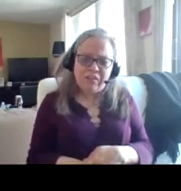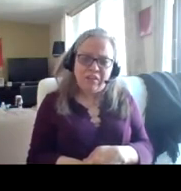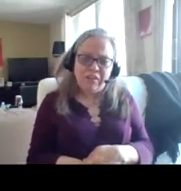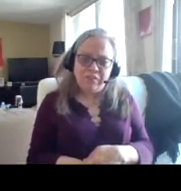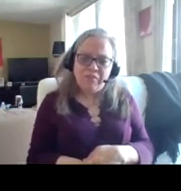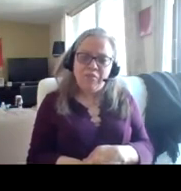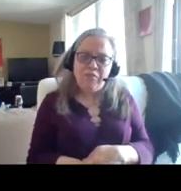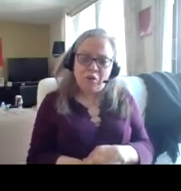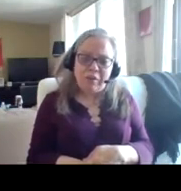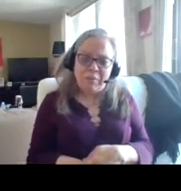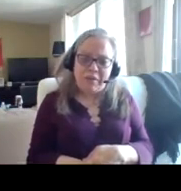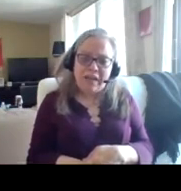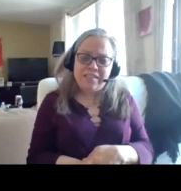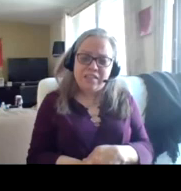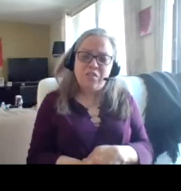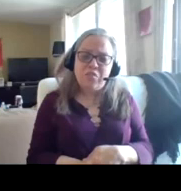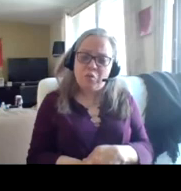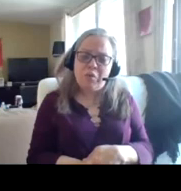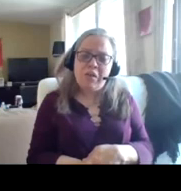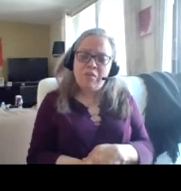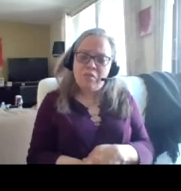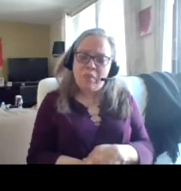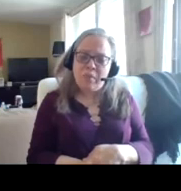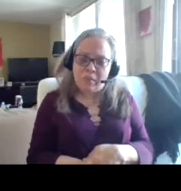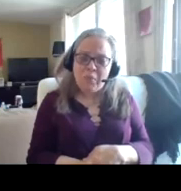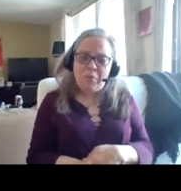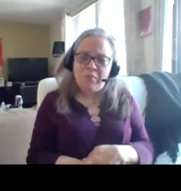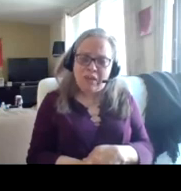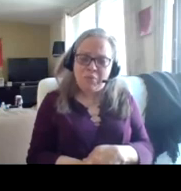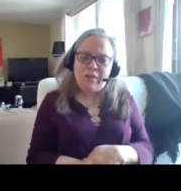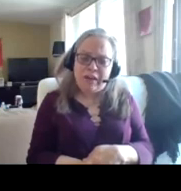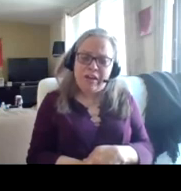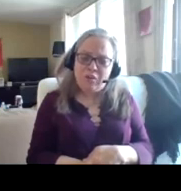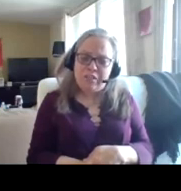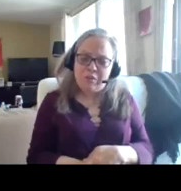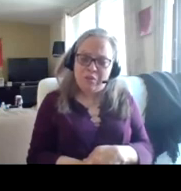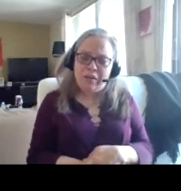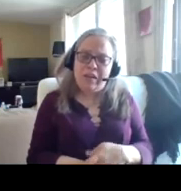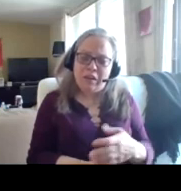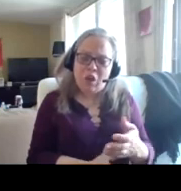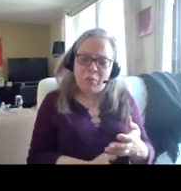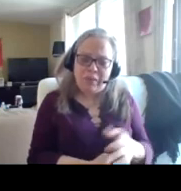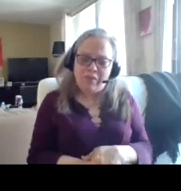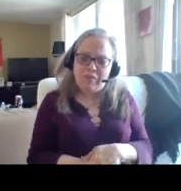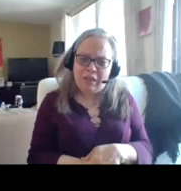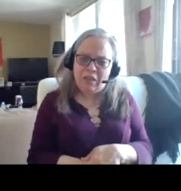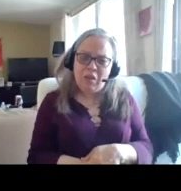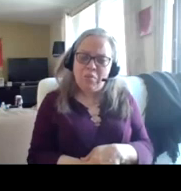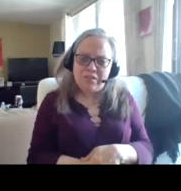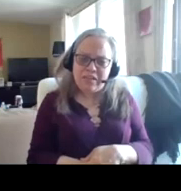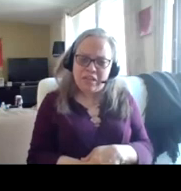COVID-19 form, can be accessed through the link that is provided, and you'll see when you get a copy of